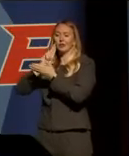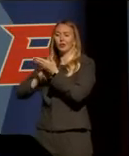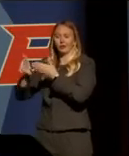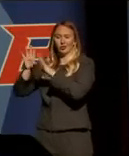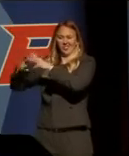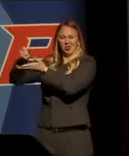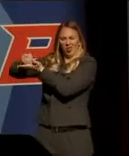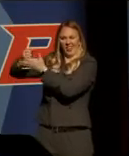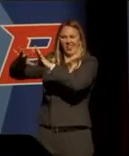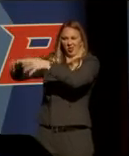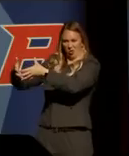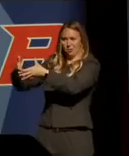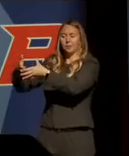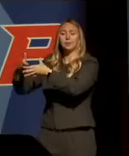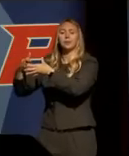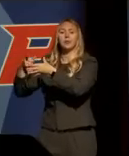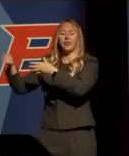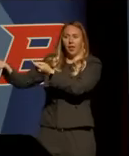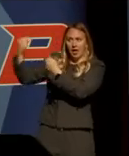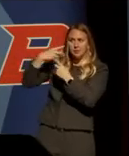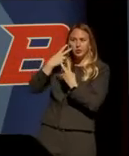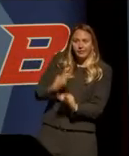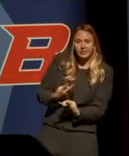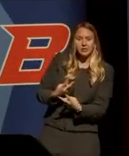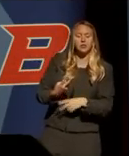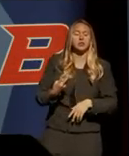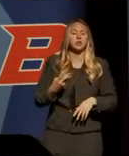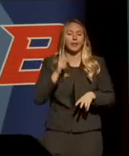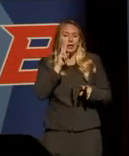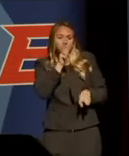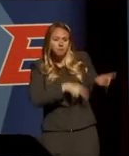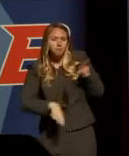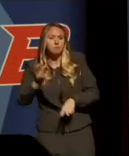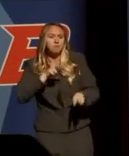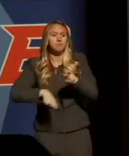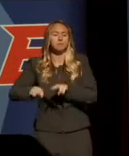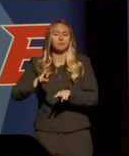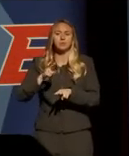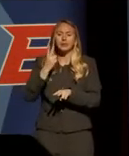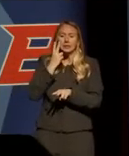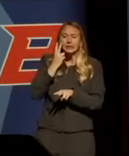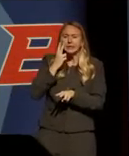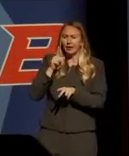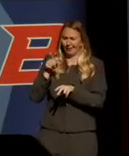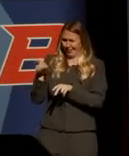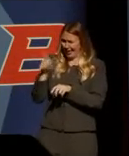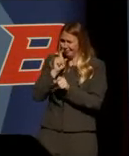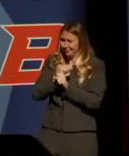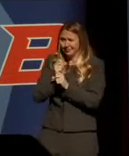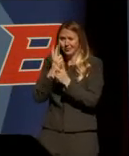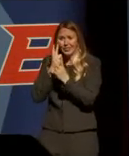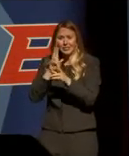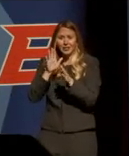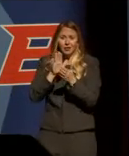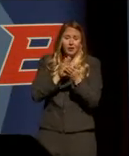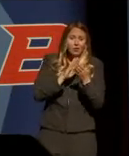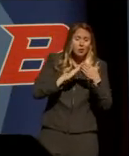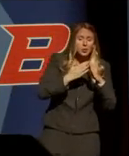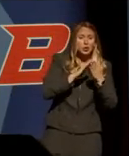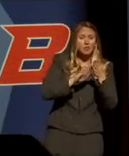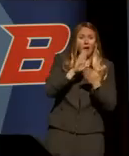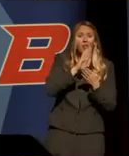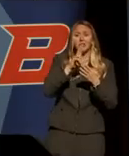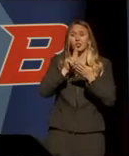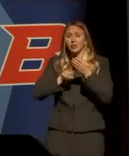this work at universities and colleges and community colleges all over the country, because the